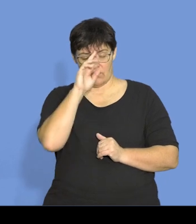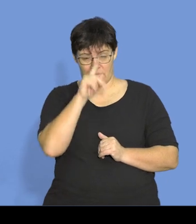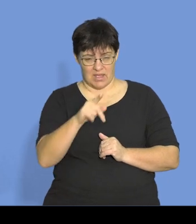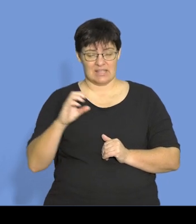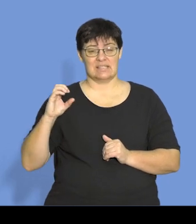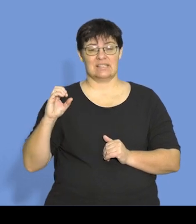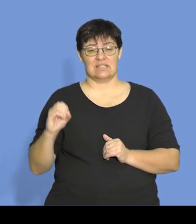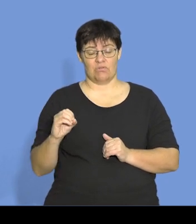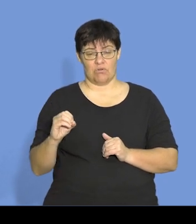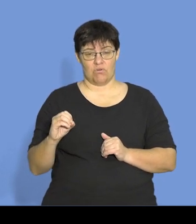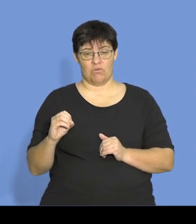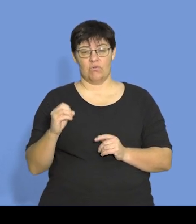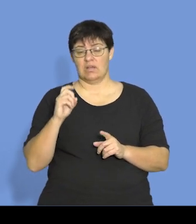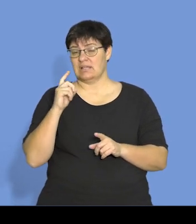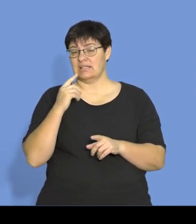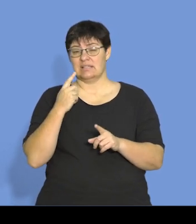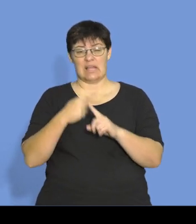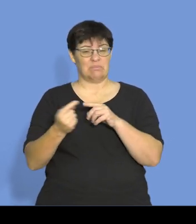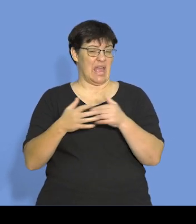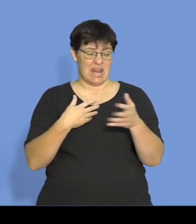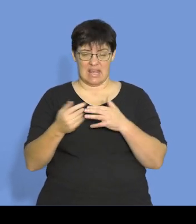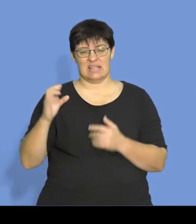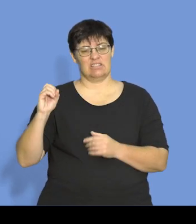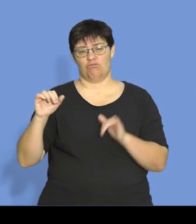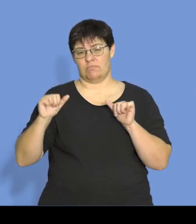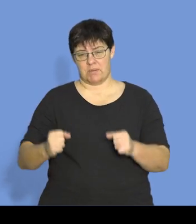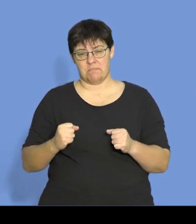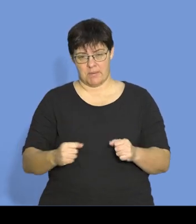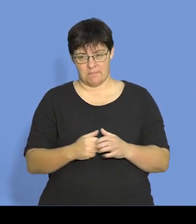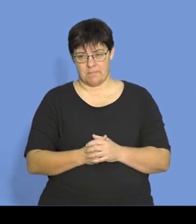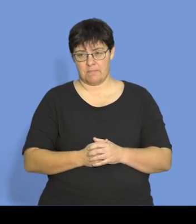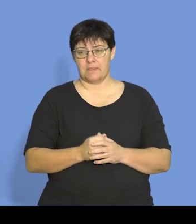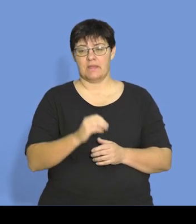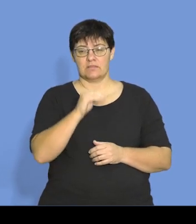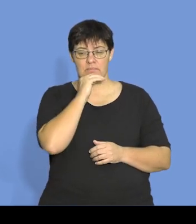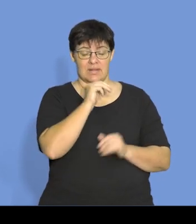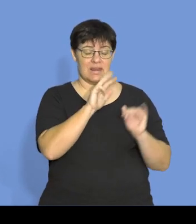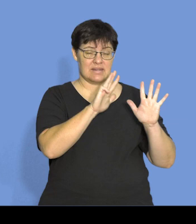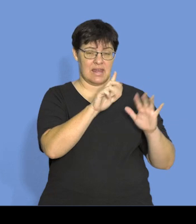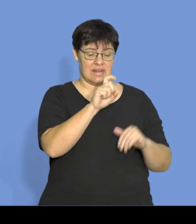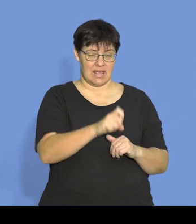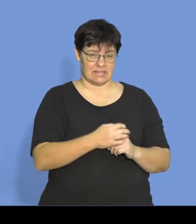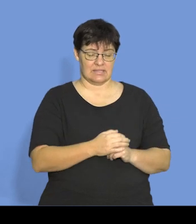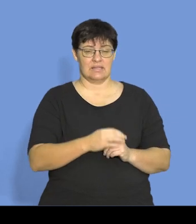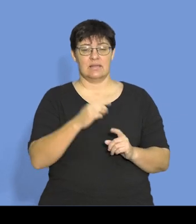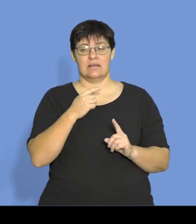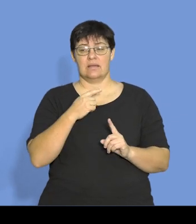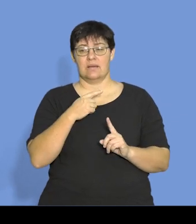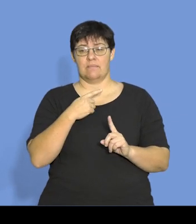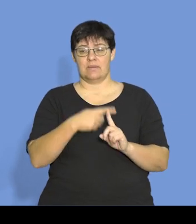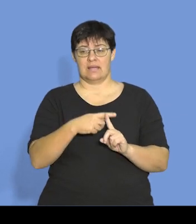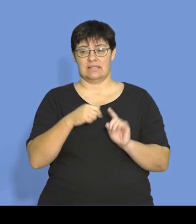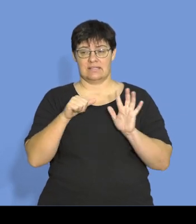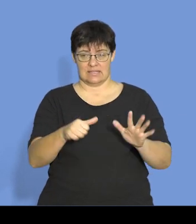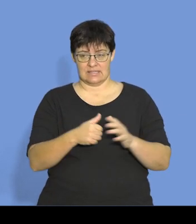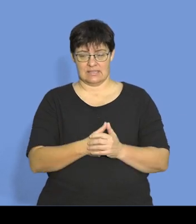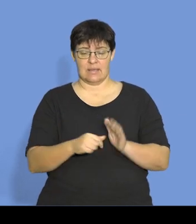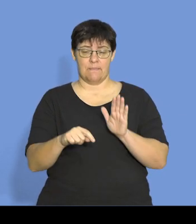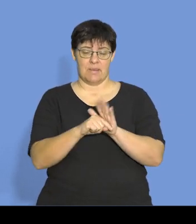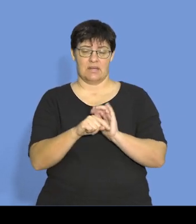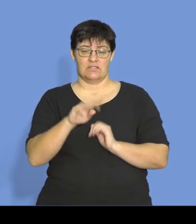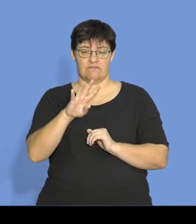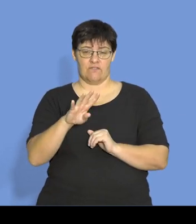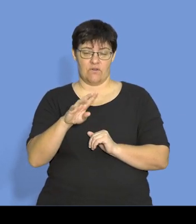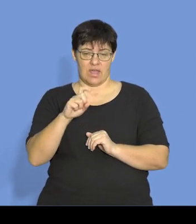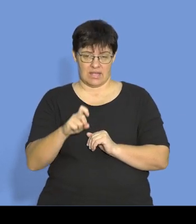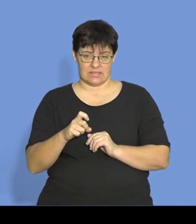greater than 0. Remember, 0 multiplied by anything is always 0. And this will be 9x plus